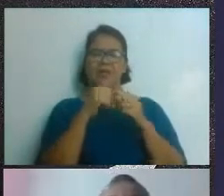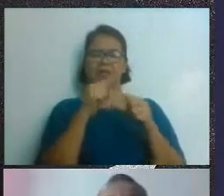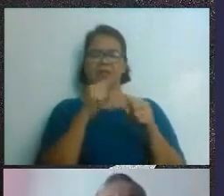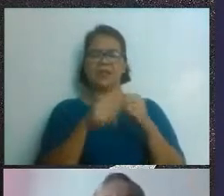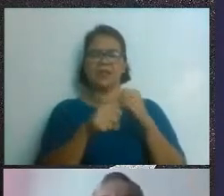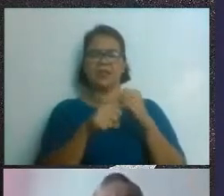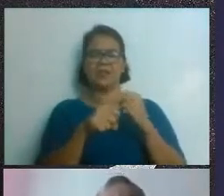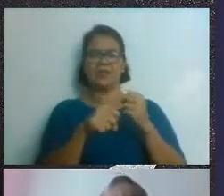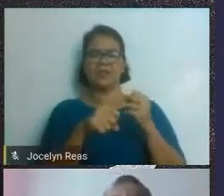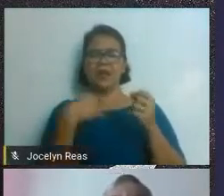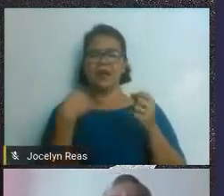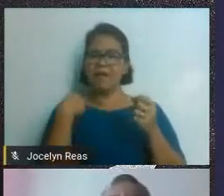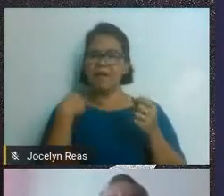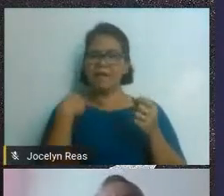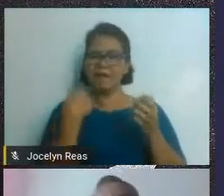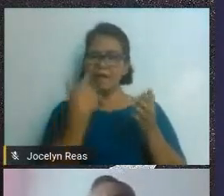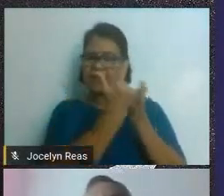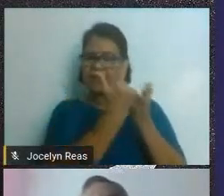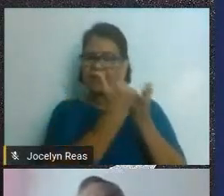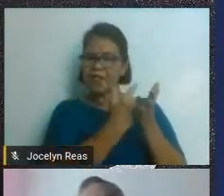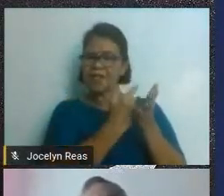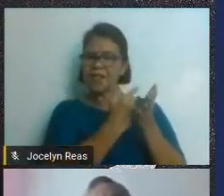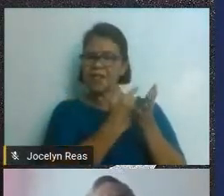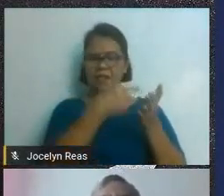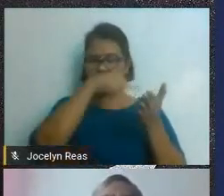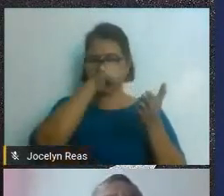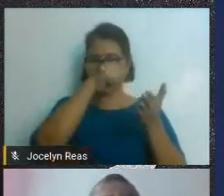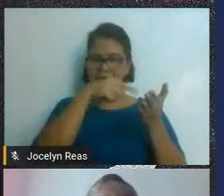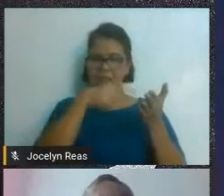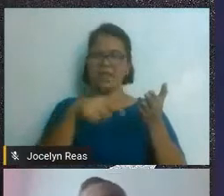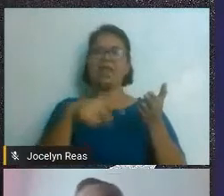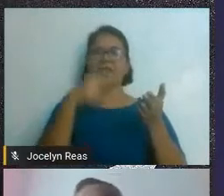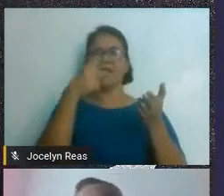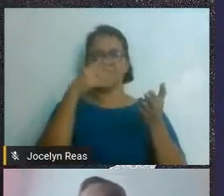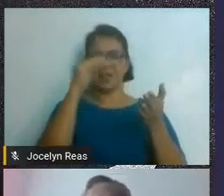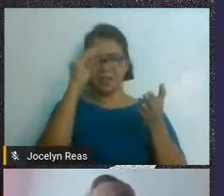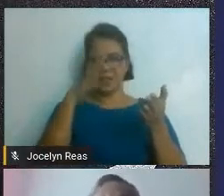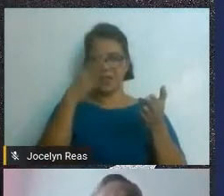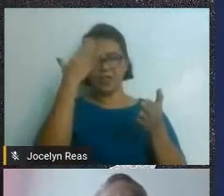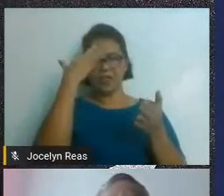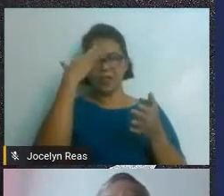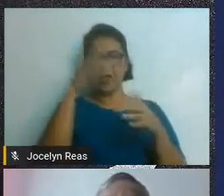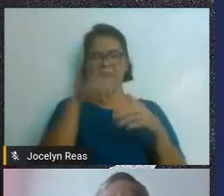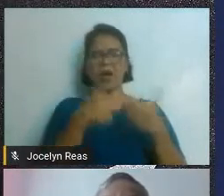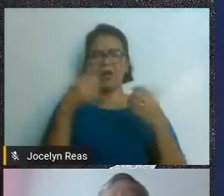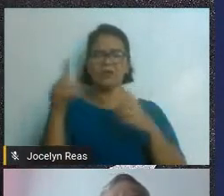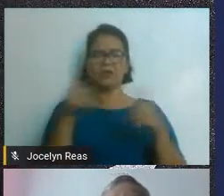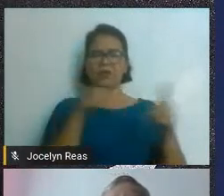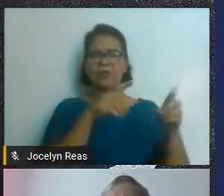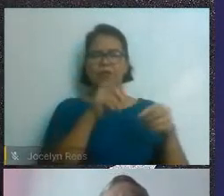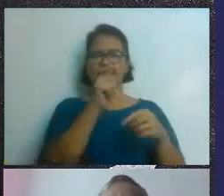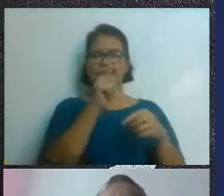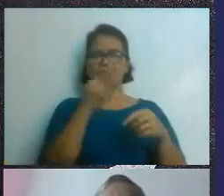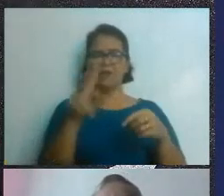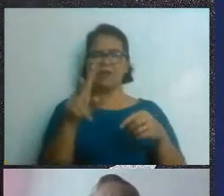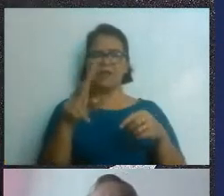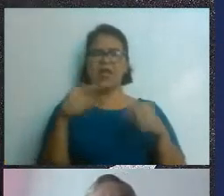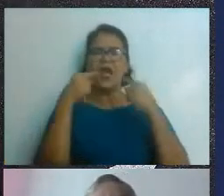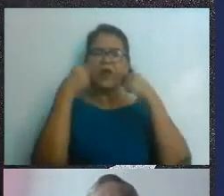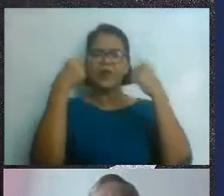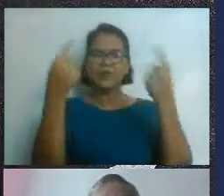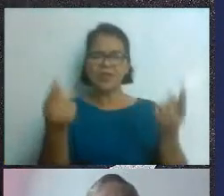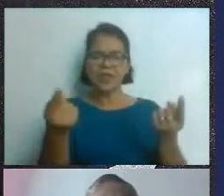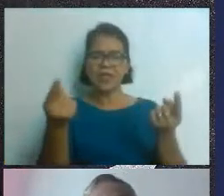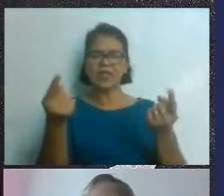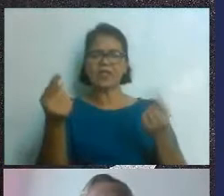nga, dapat oriented si teacher, parent, learner kung paano ginagawa yung TV and radio broadcast. Tapos